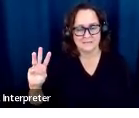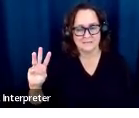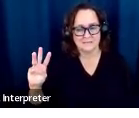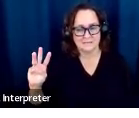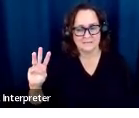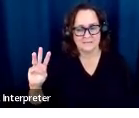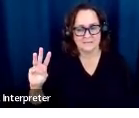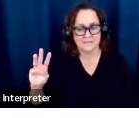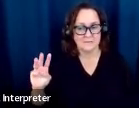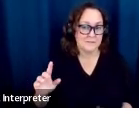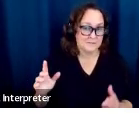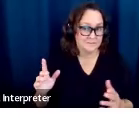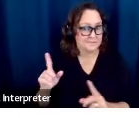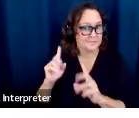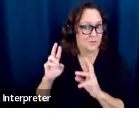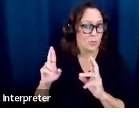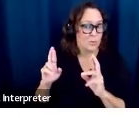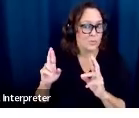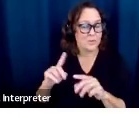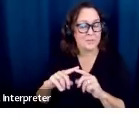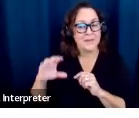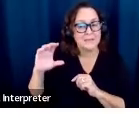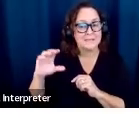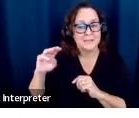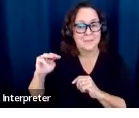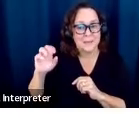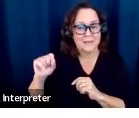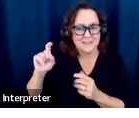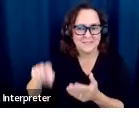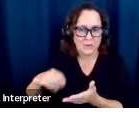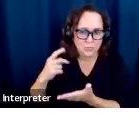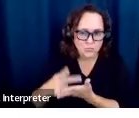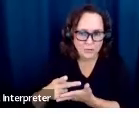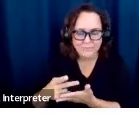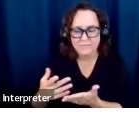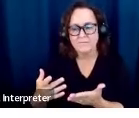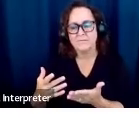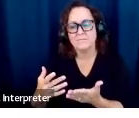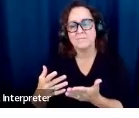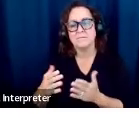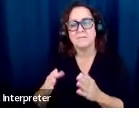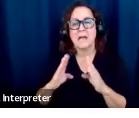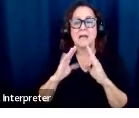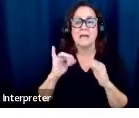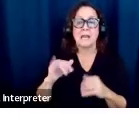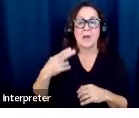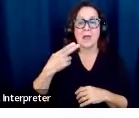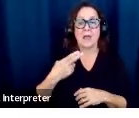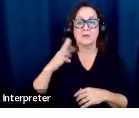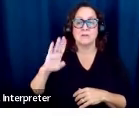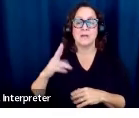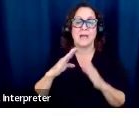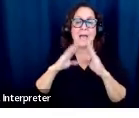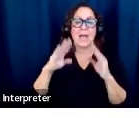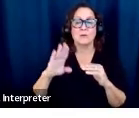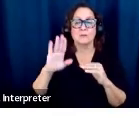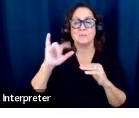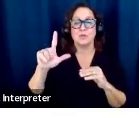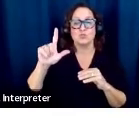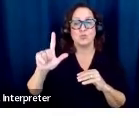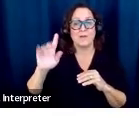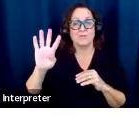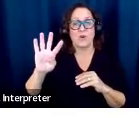But CMS has to approve it. Now with House Bill 2440, we have